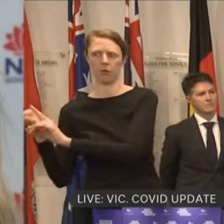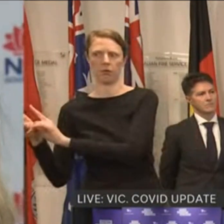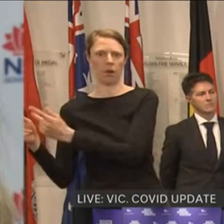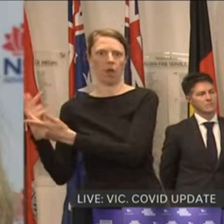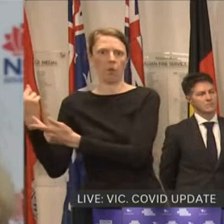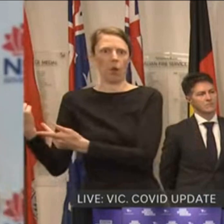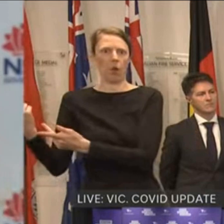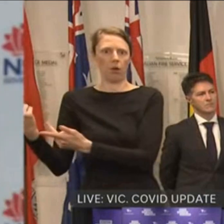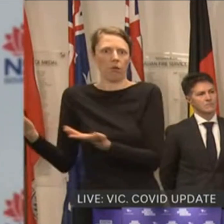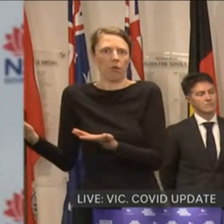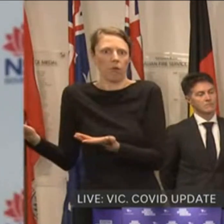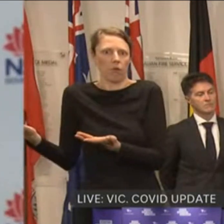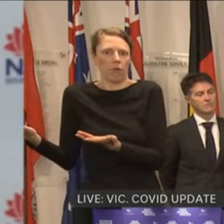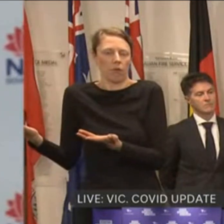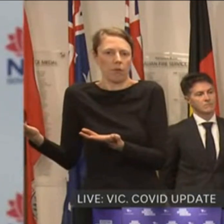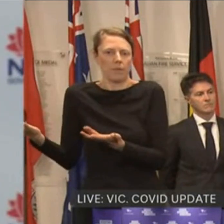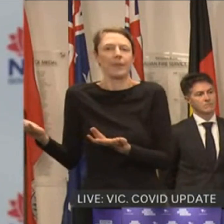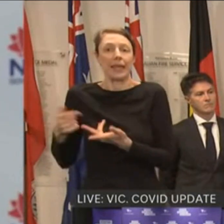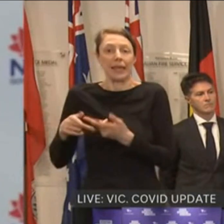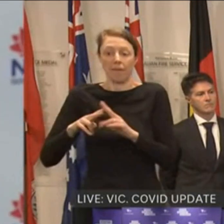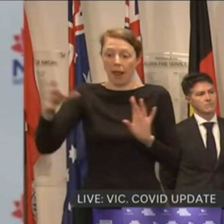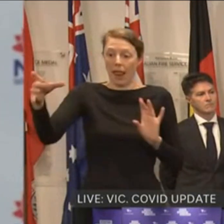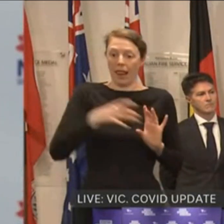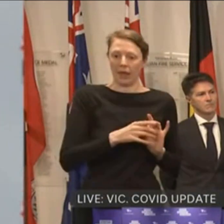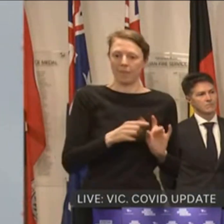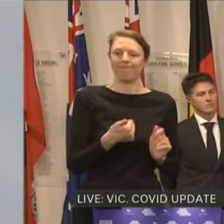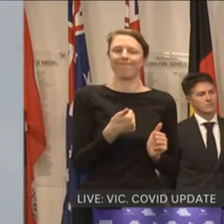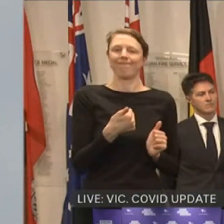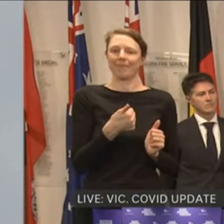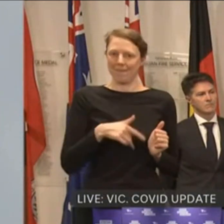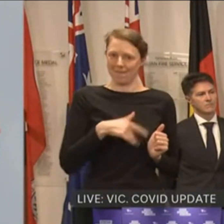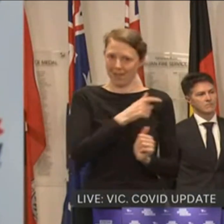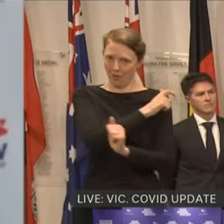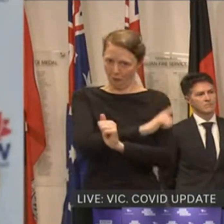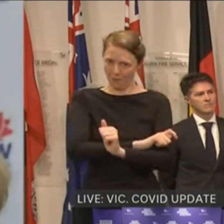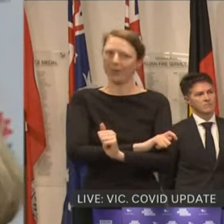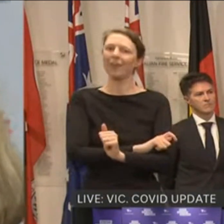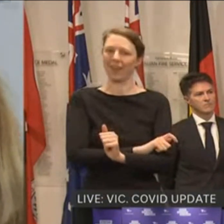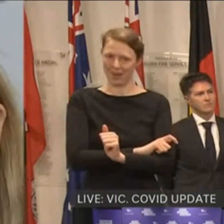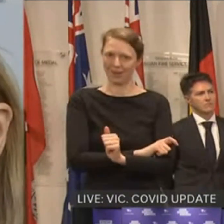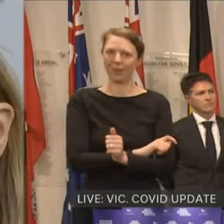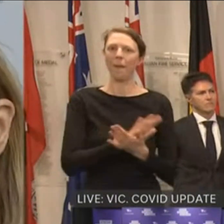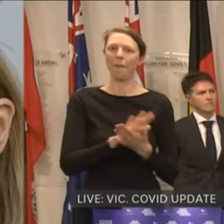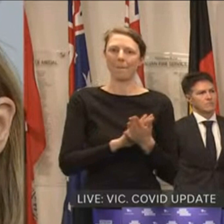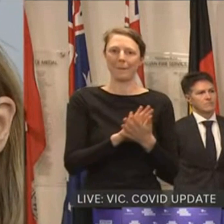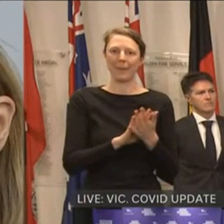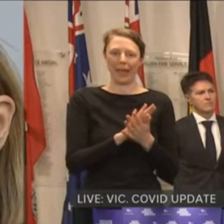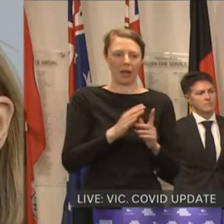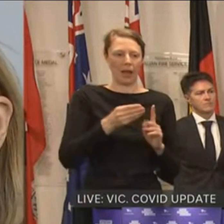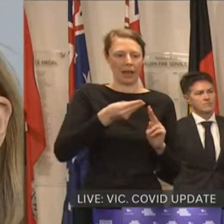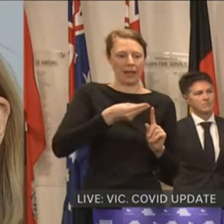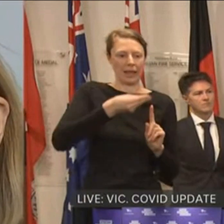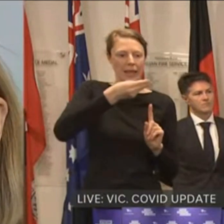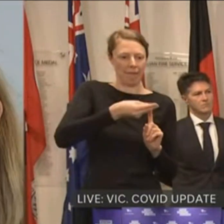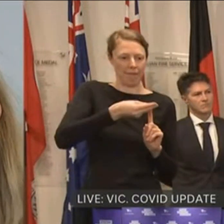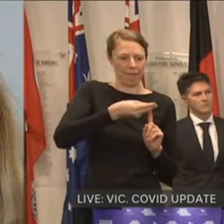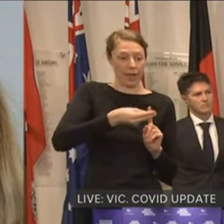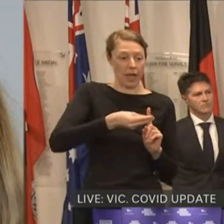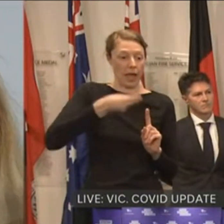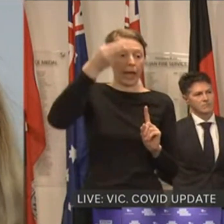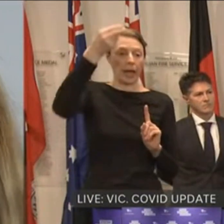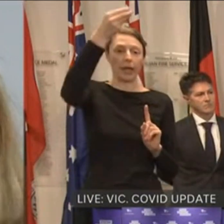gone home, if you haven't then been out and about when you're infectious, then you